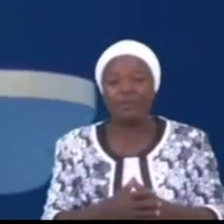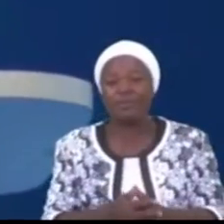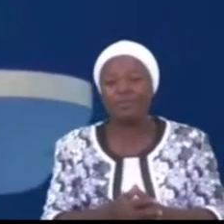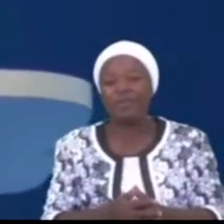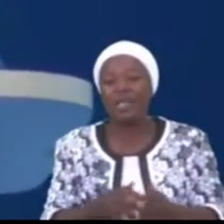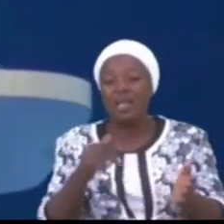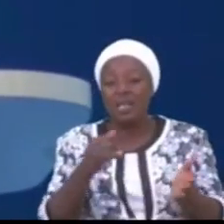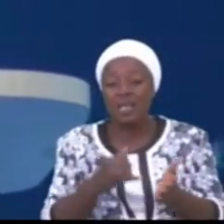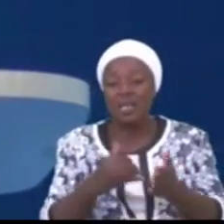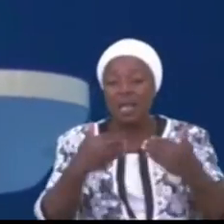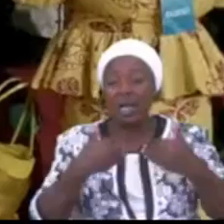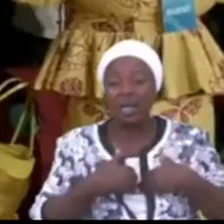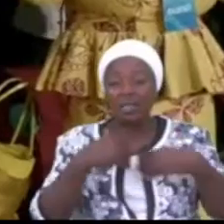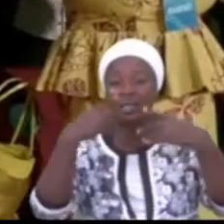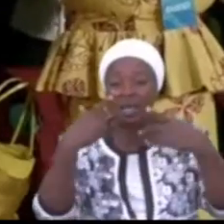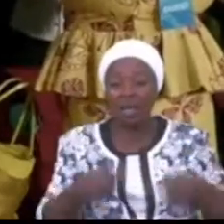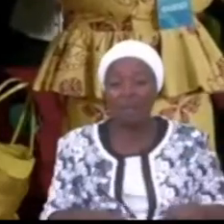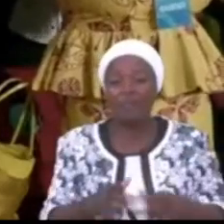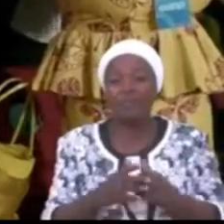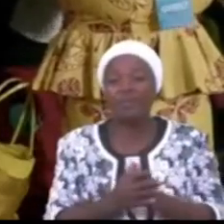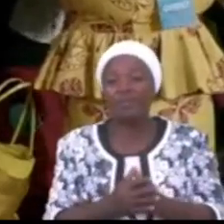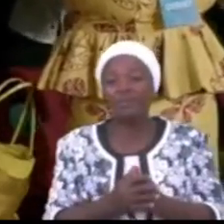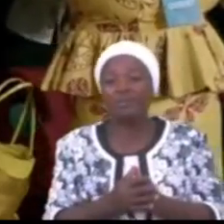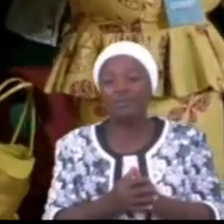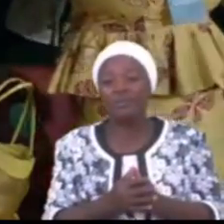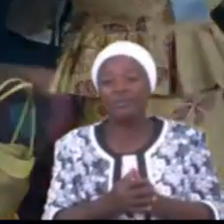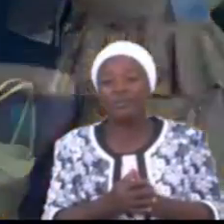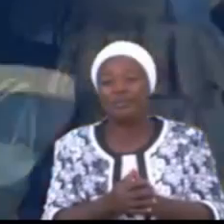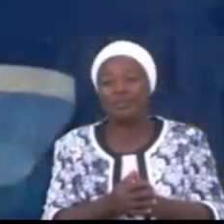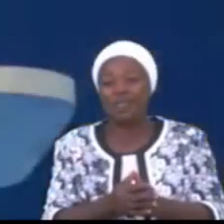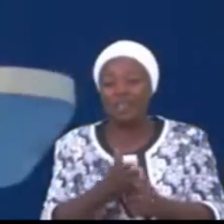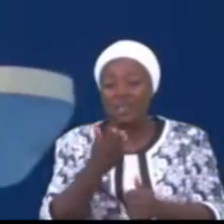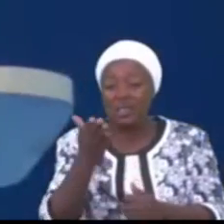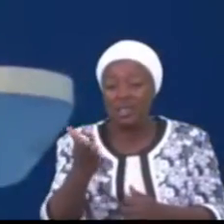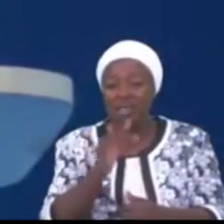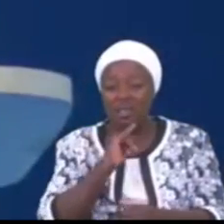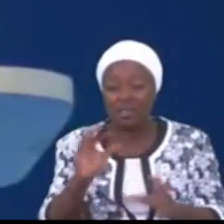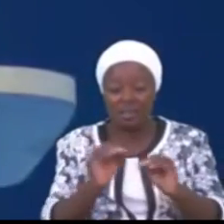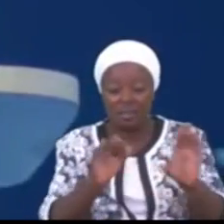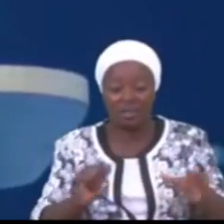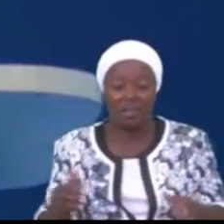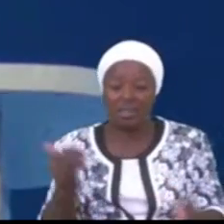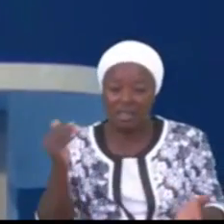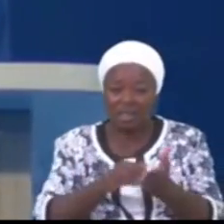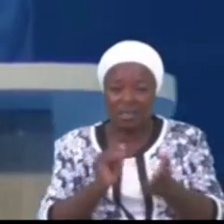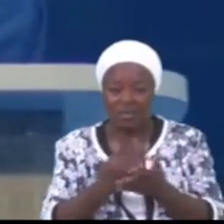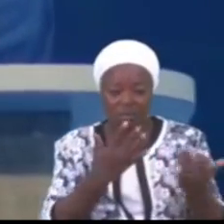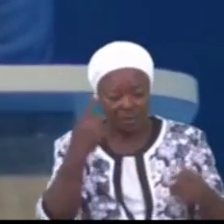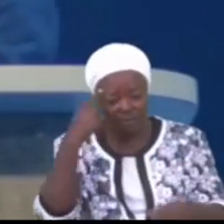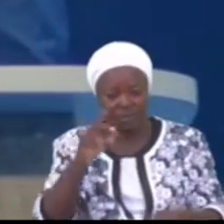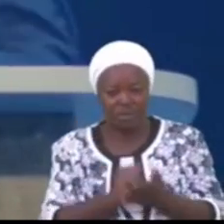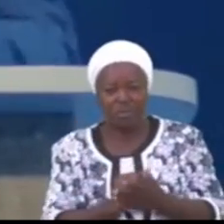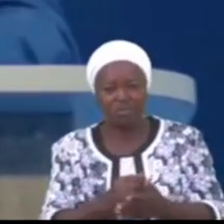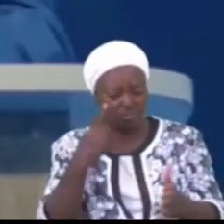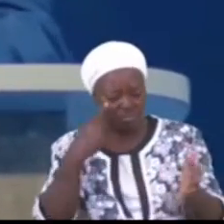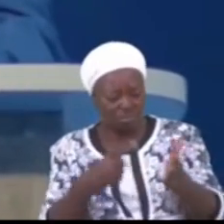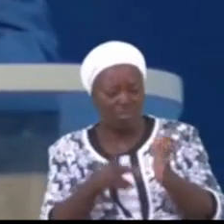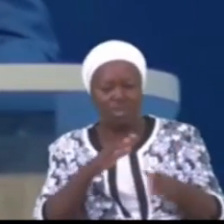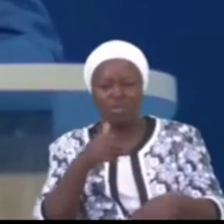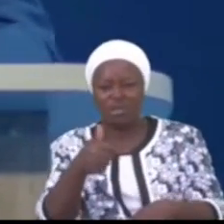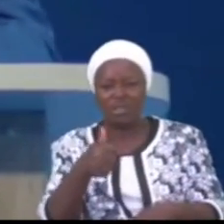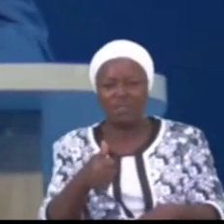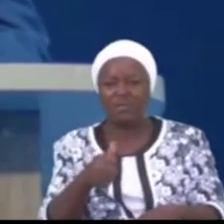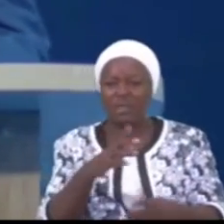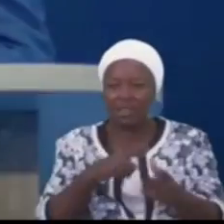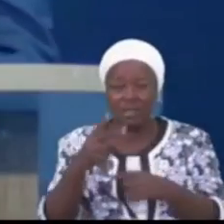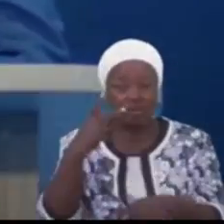It is done. There's nothing else you are waiting for. Just check up yourself and you will